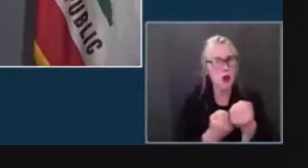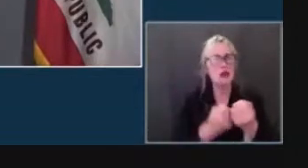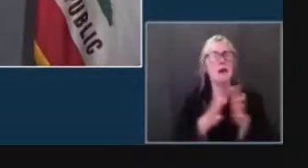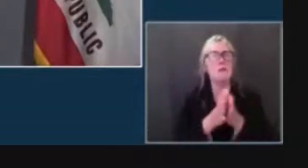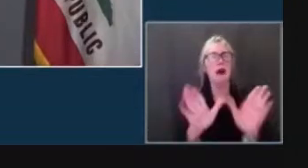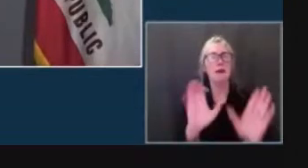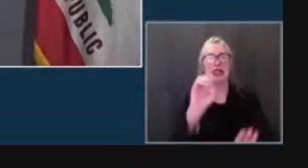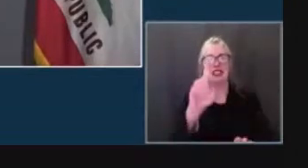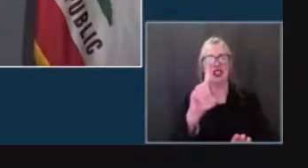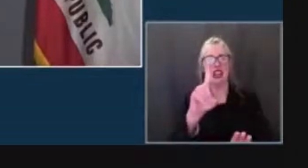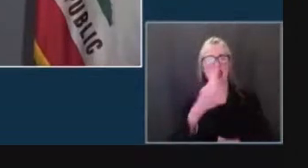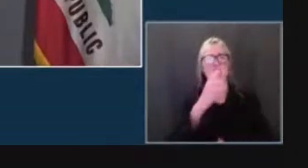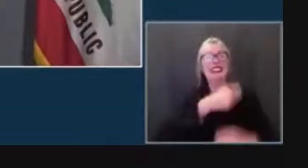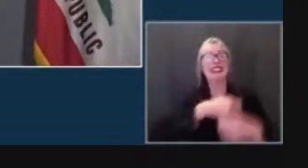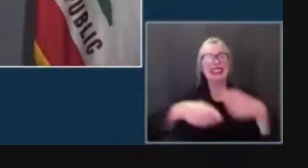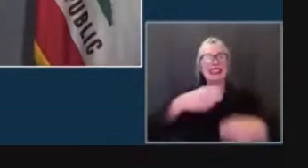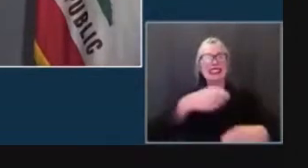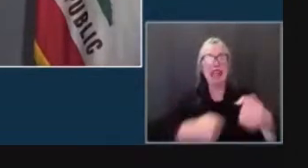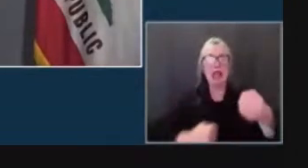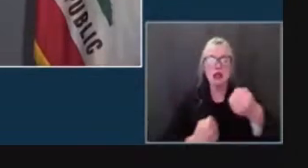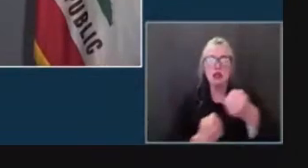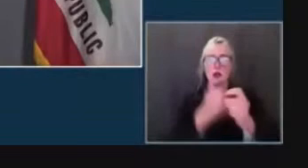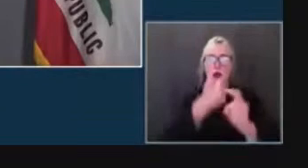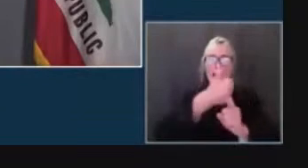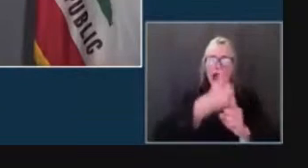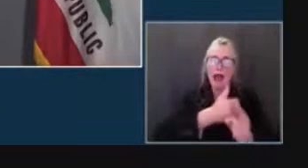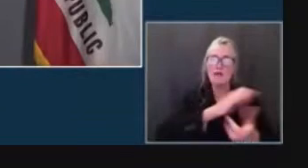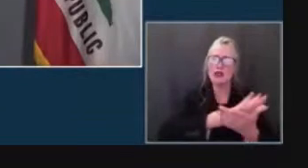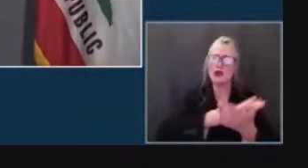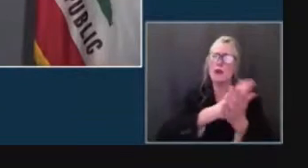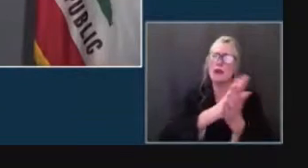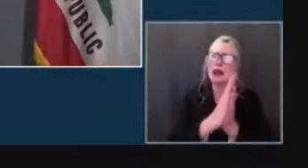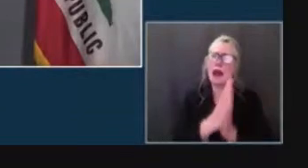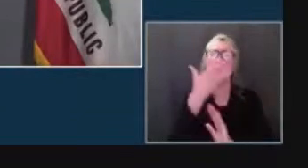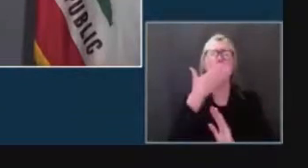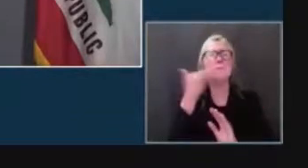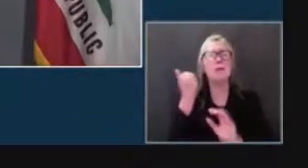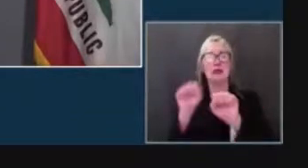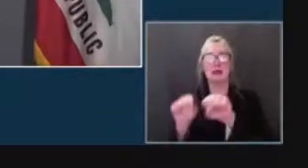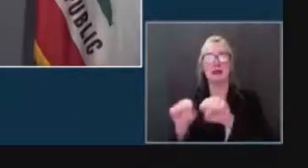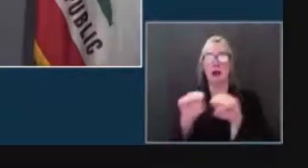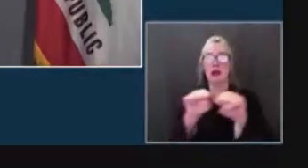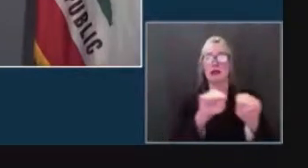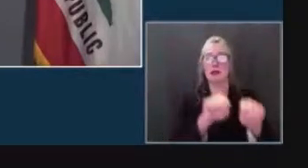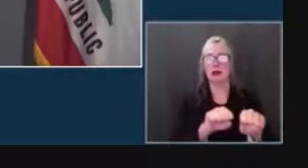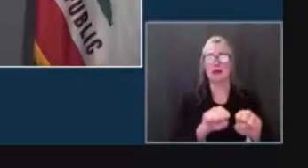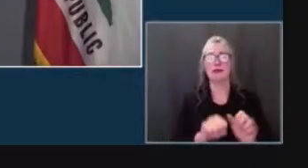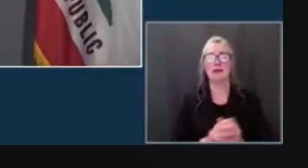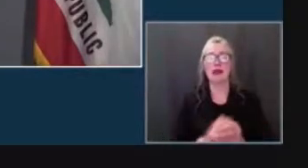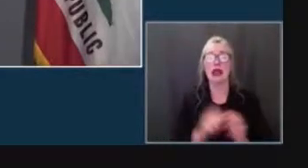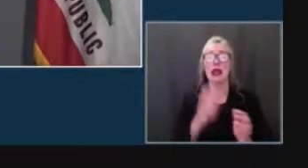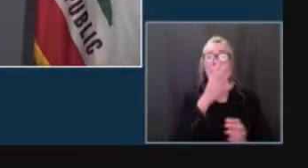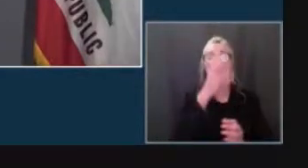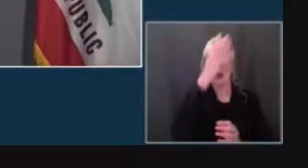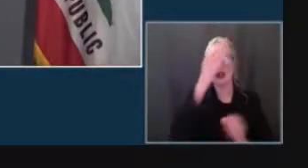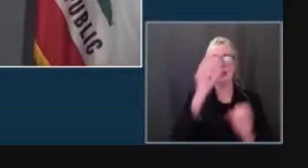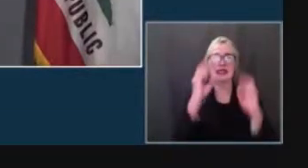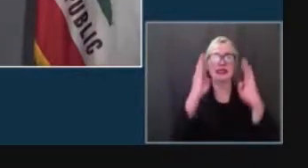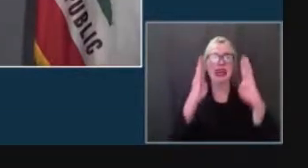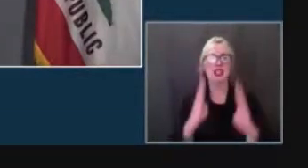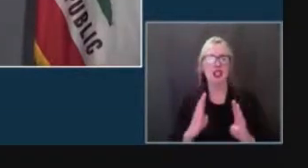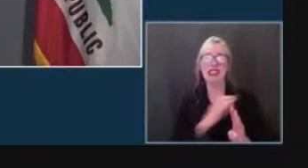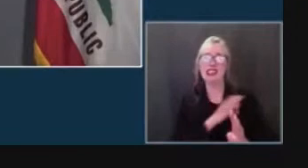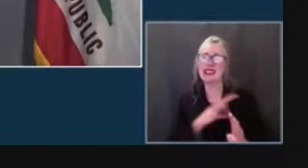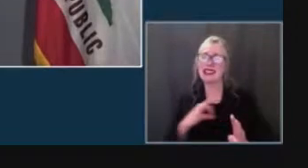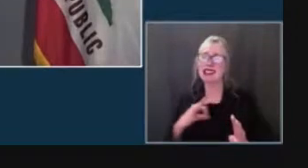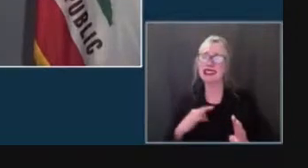be. This year, as parents, students, educators, and school employees across the state fought to maintain some